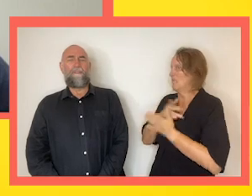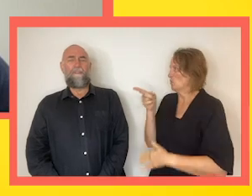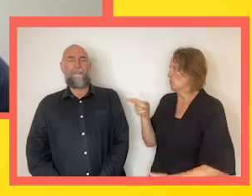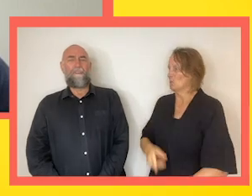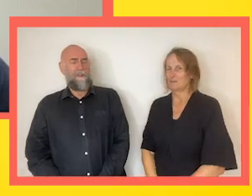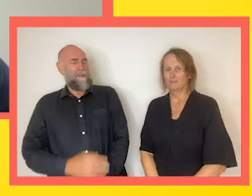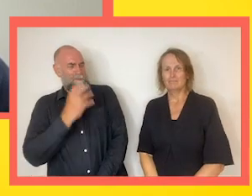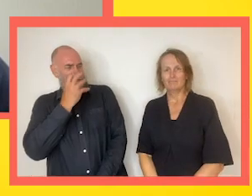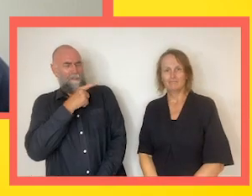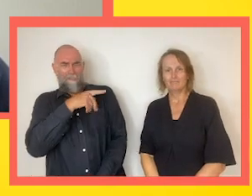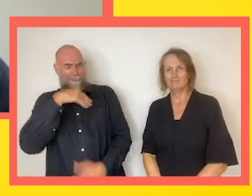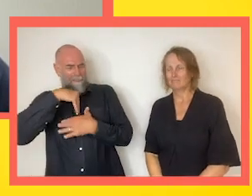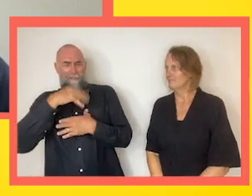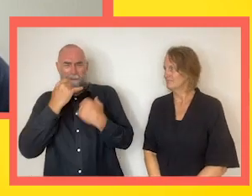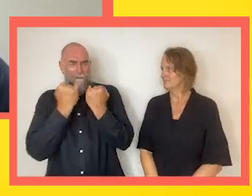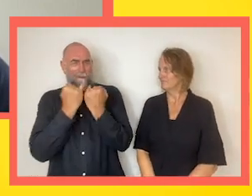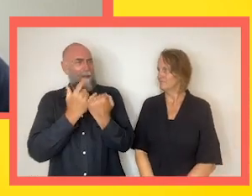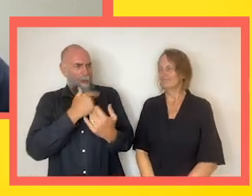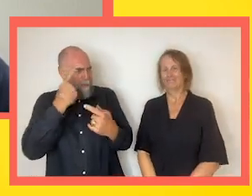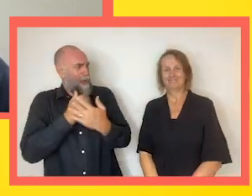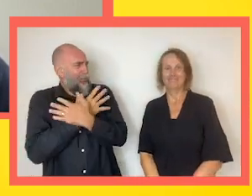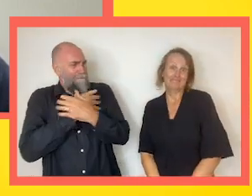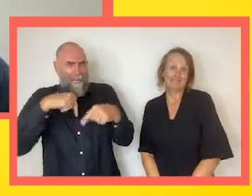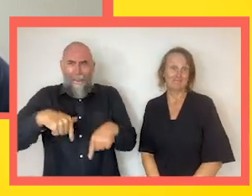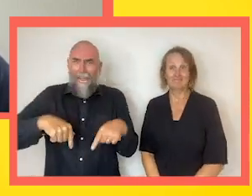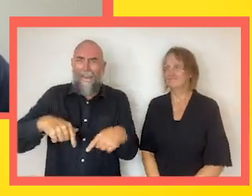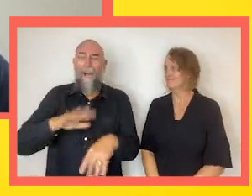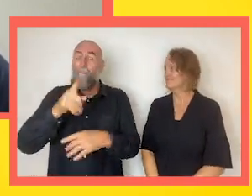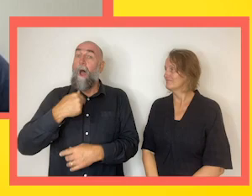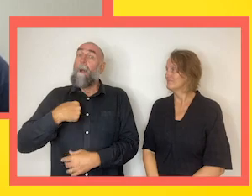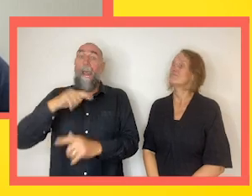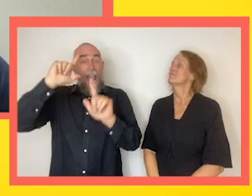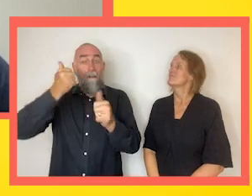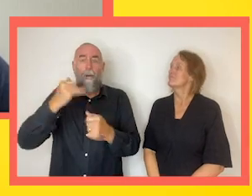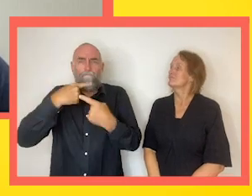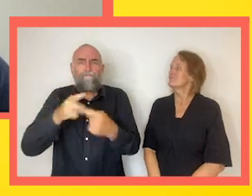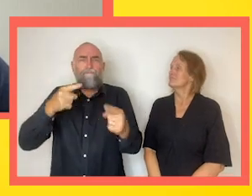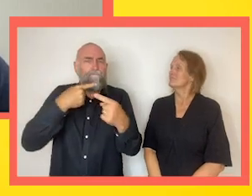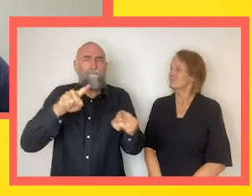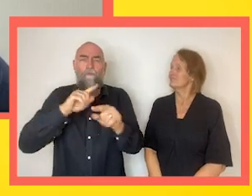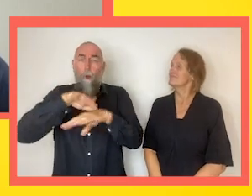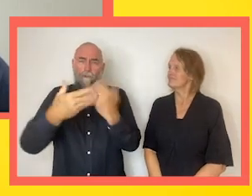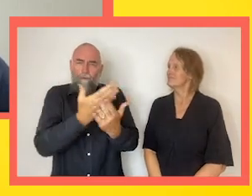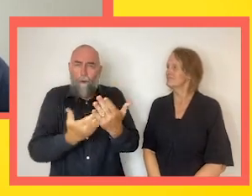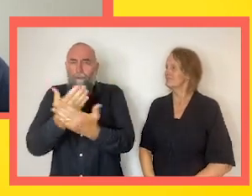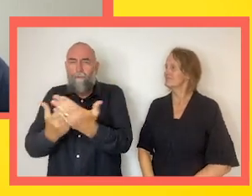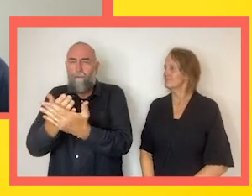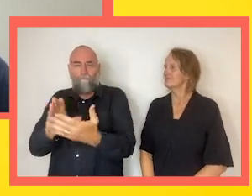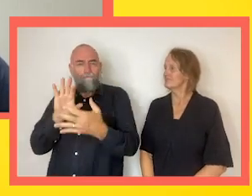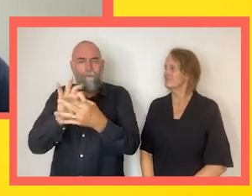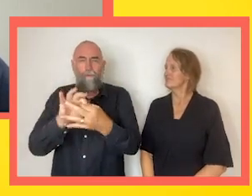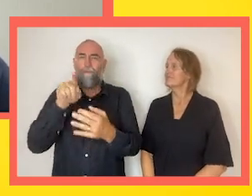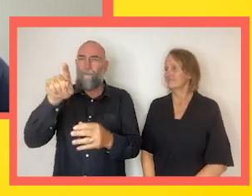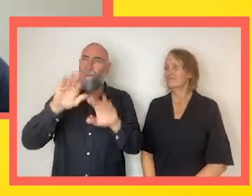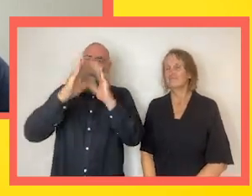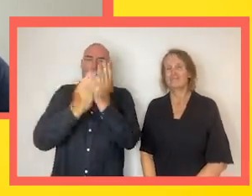love here at You Little Ripper. We like to make sure that we tell all the stories of the Paralympic world. And old man Fernley,